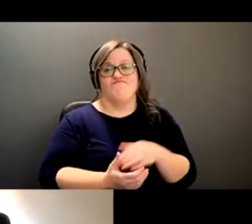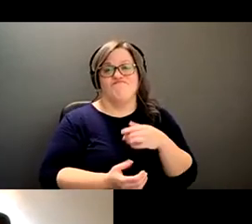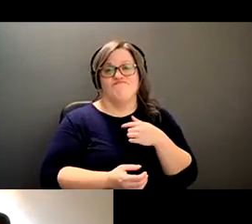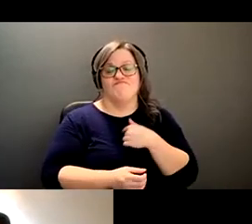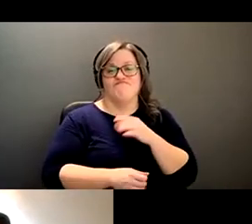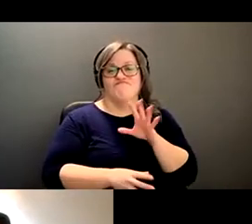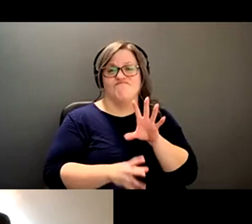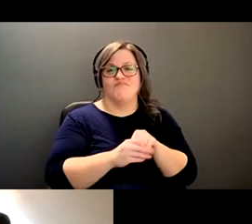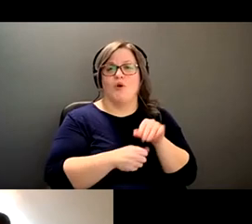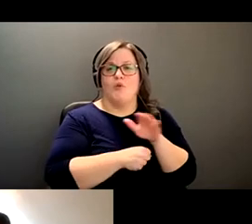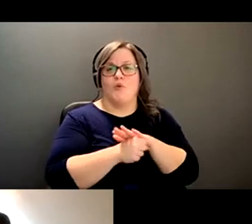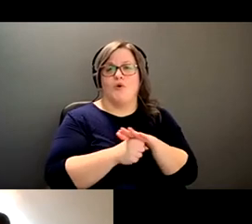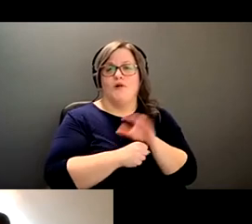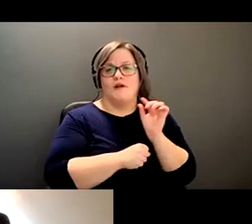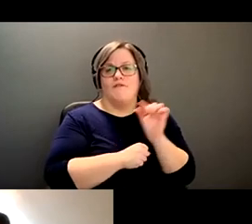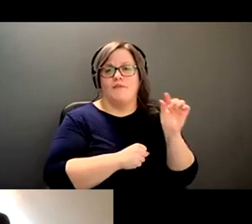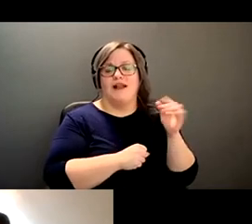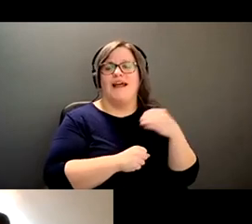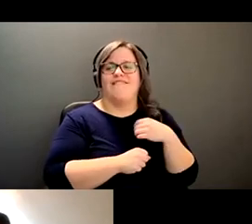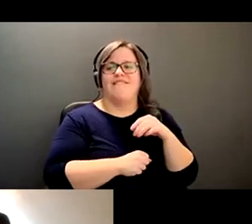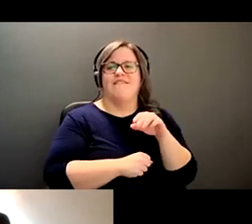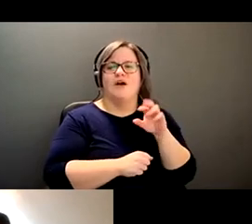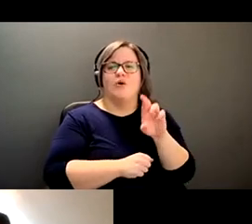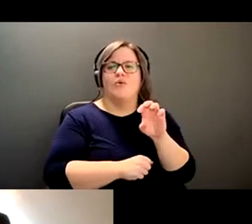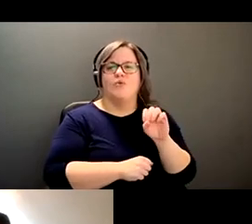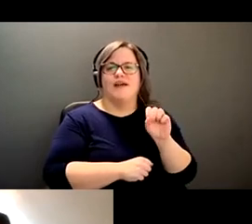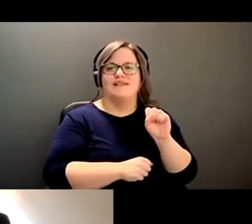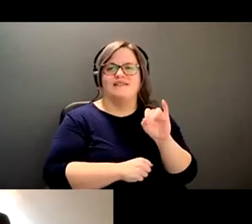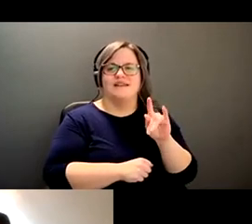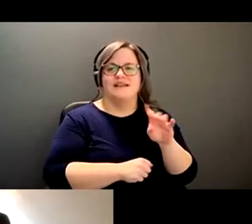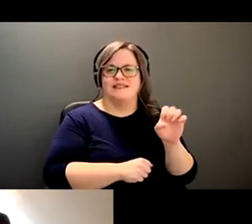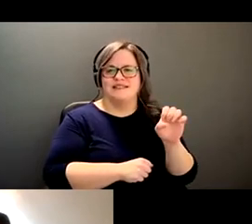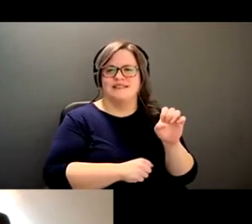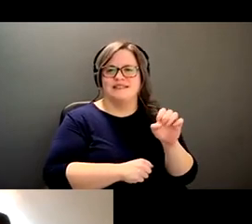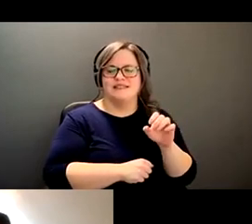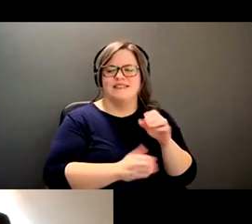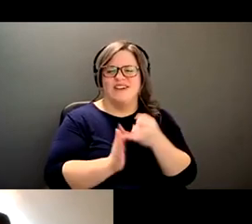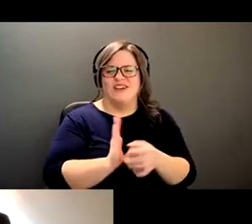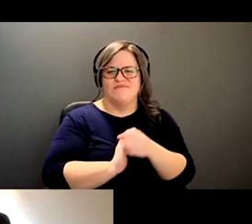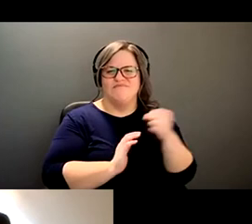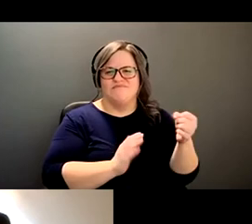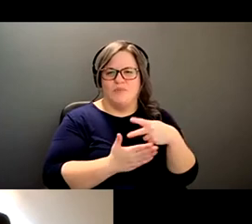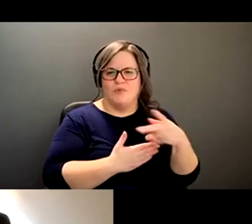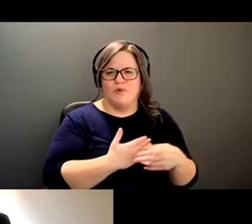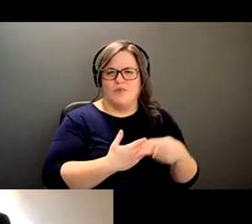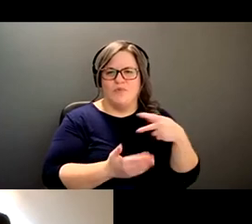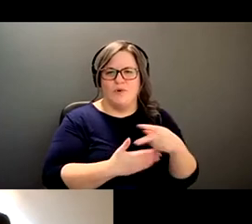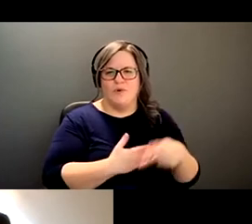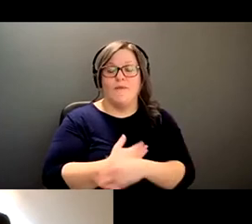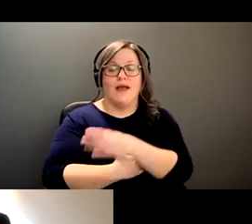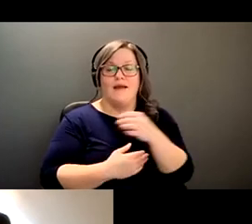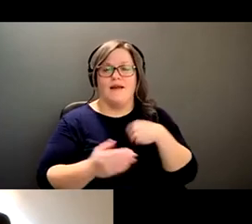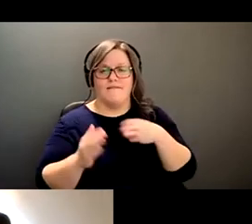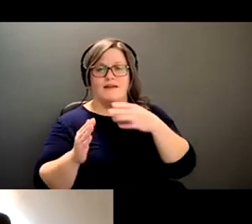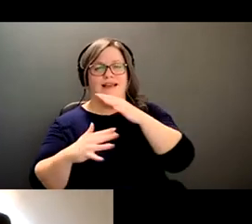government, we have an artist in residence program as well, and we also have an Indigenous artist in residence program. And the idea is